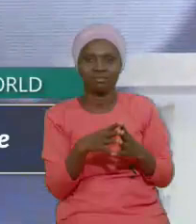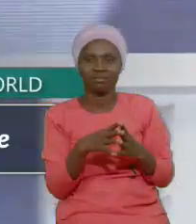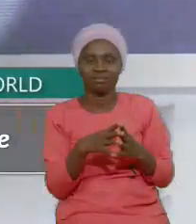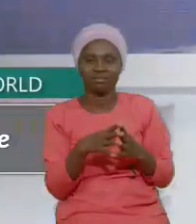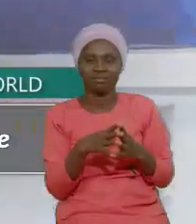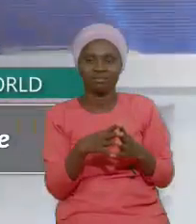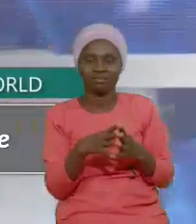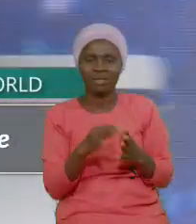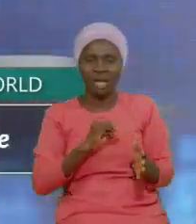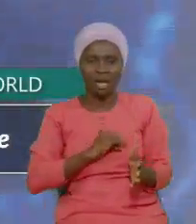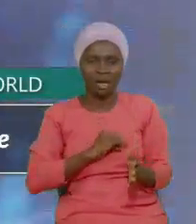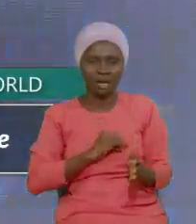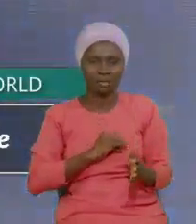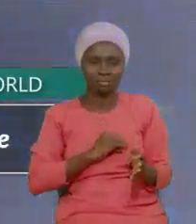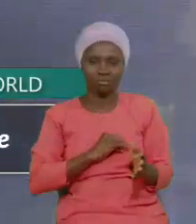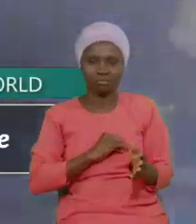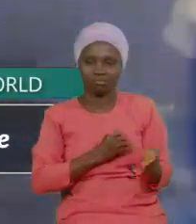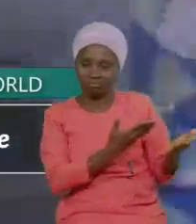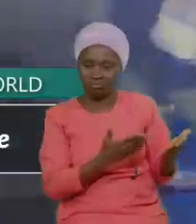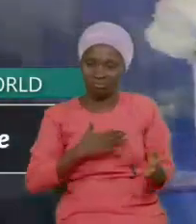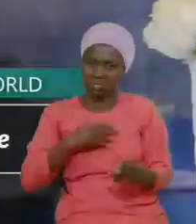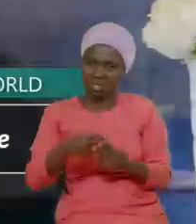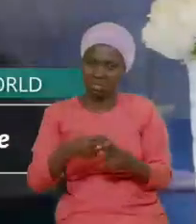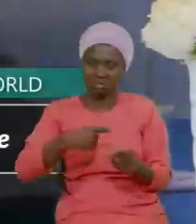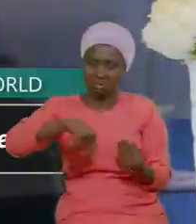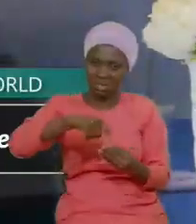I just carried my name around.